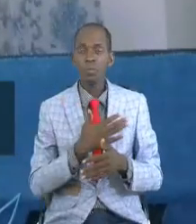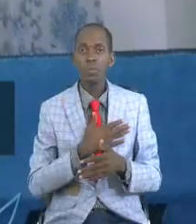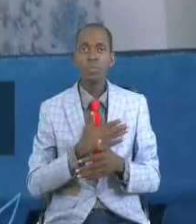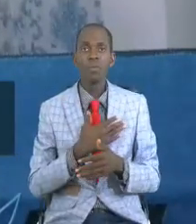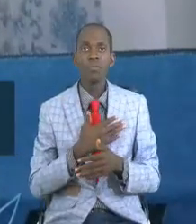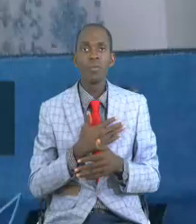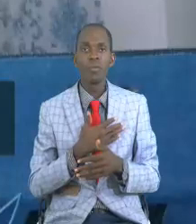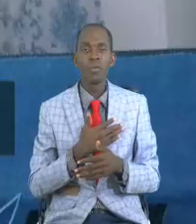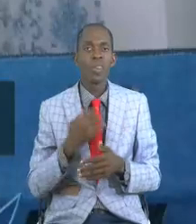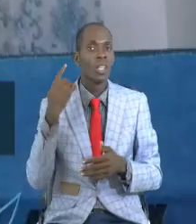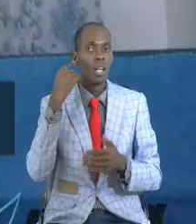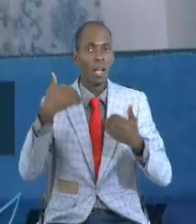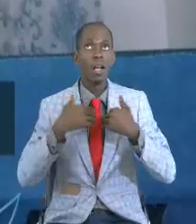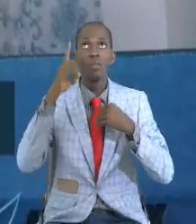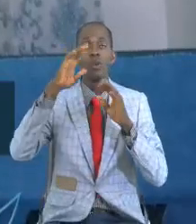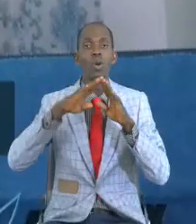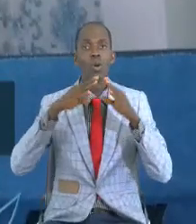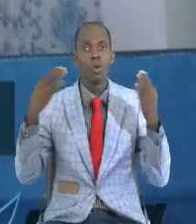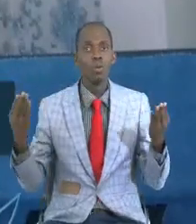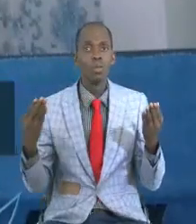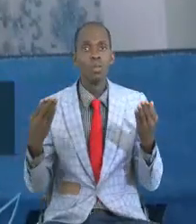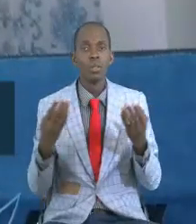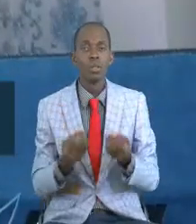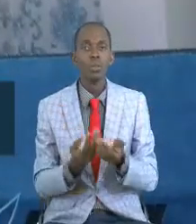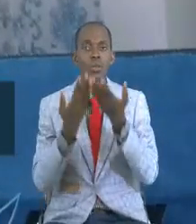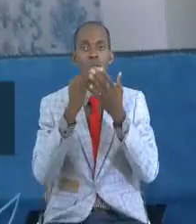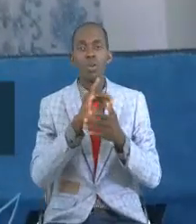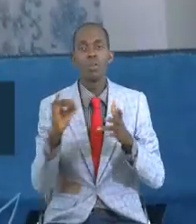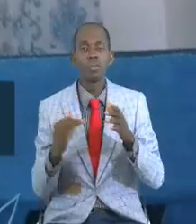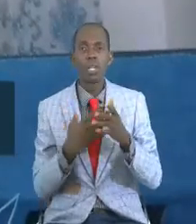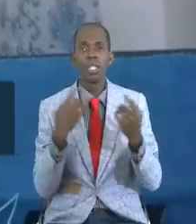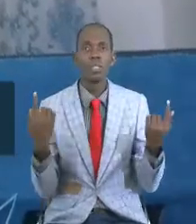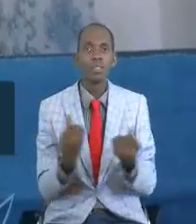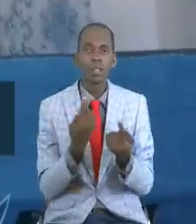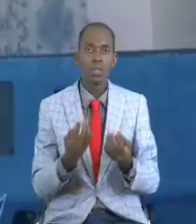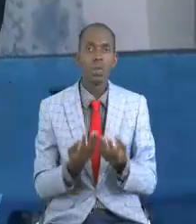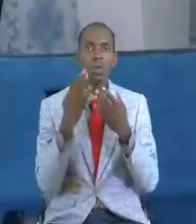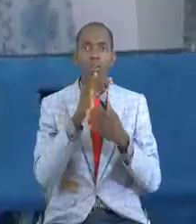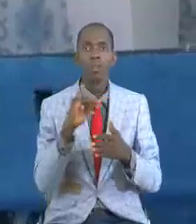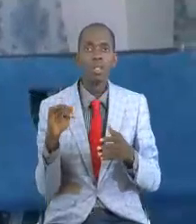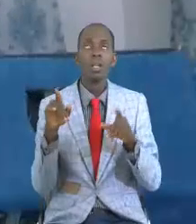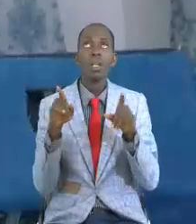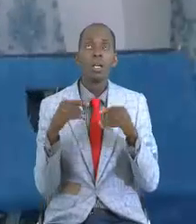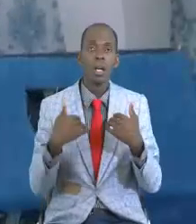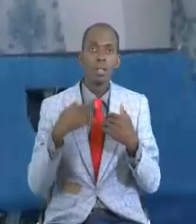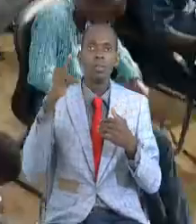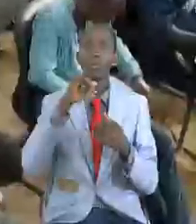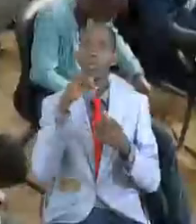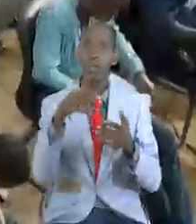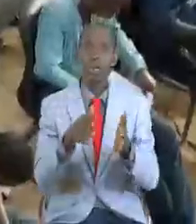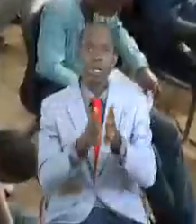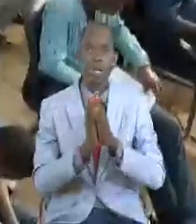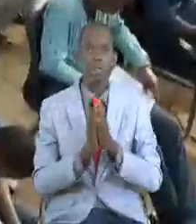open under a bunch of friends and sin of friends are thou not required look at verse